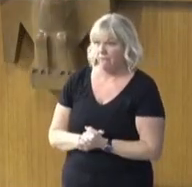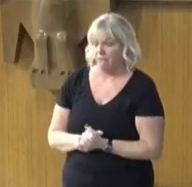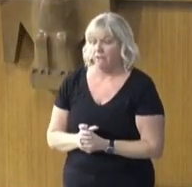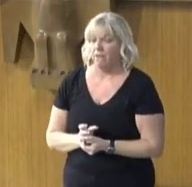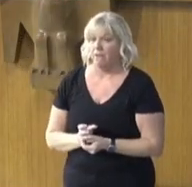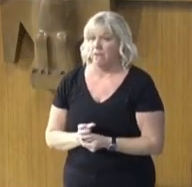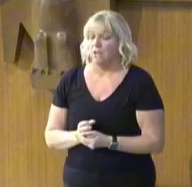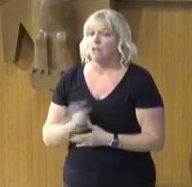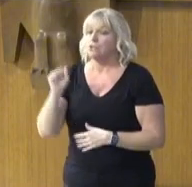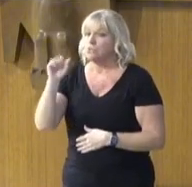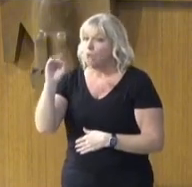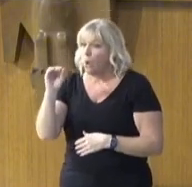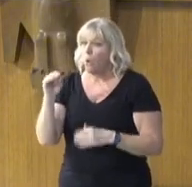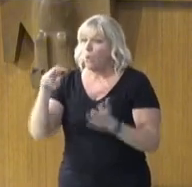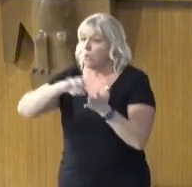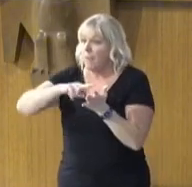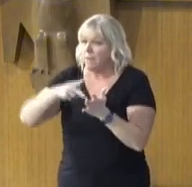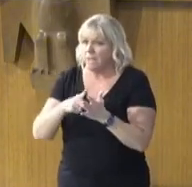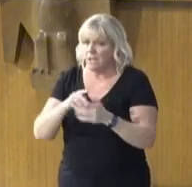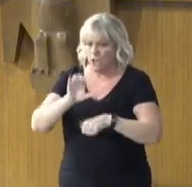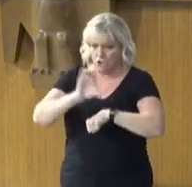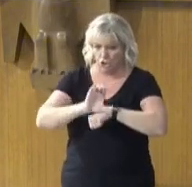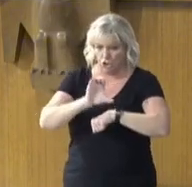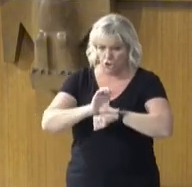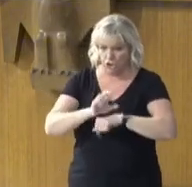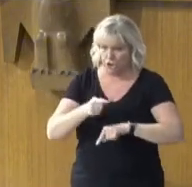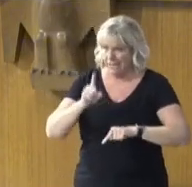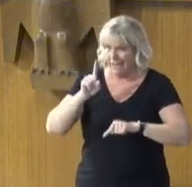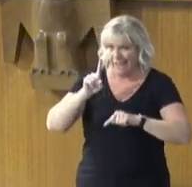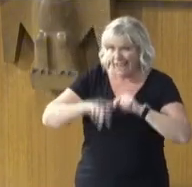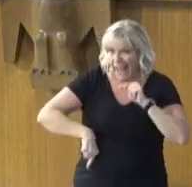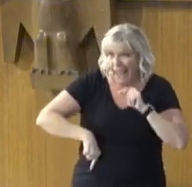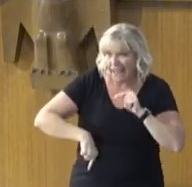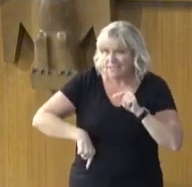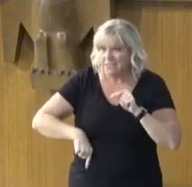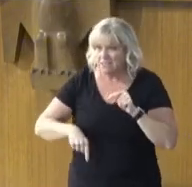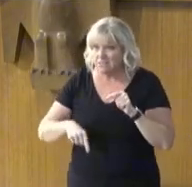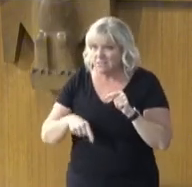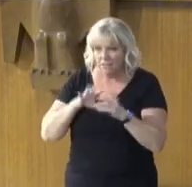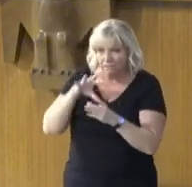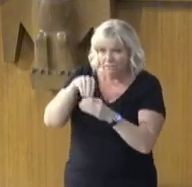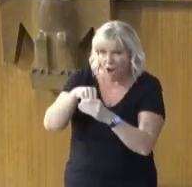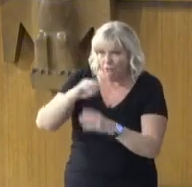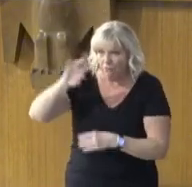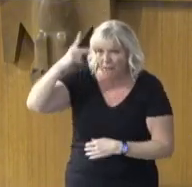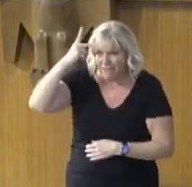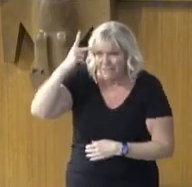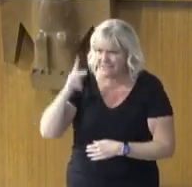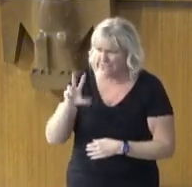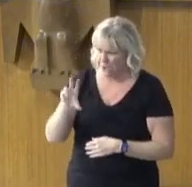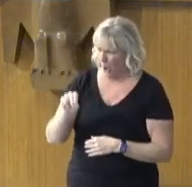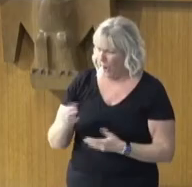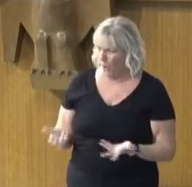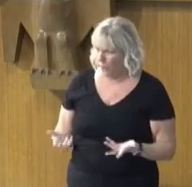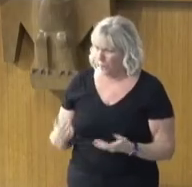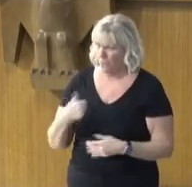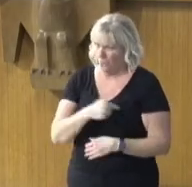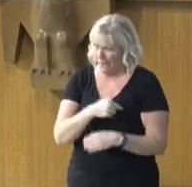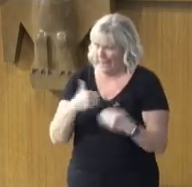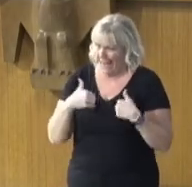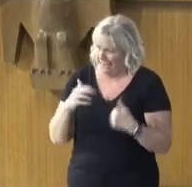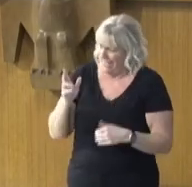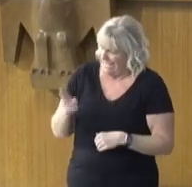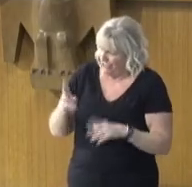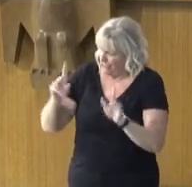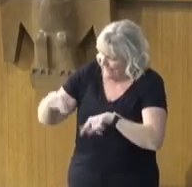no means does it mean that the church cannot be engaged in politics. In fact, the church has a very long history of